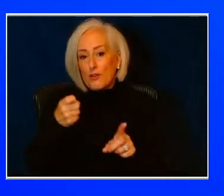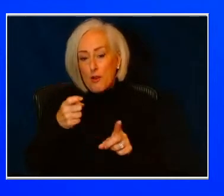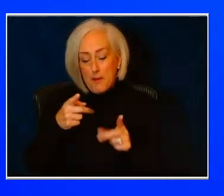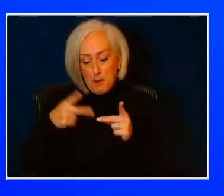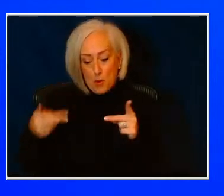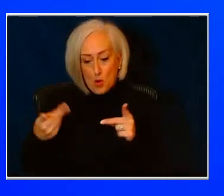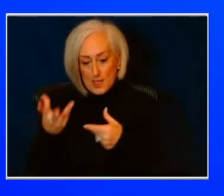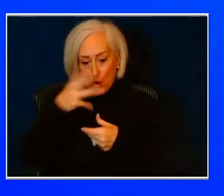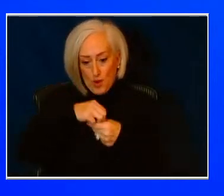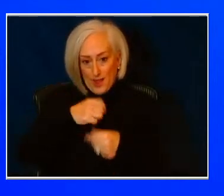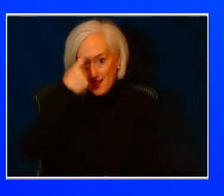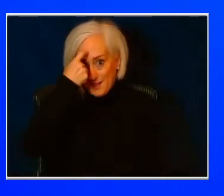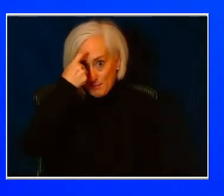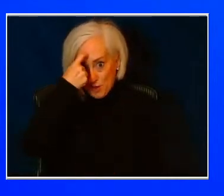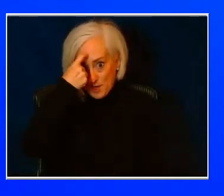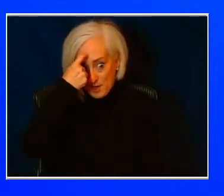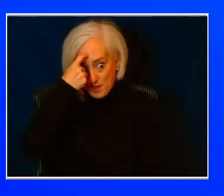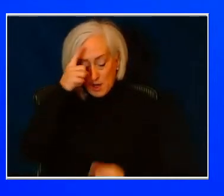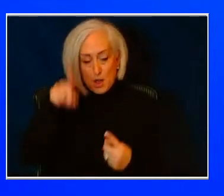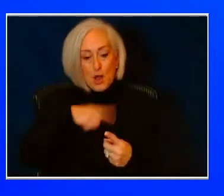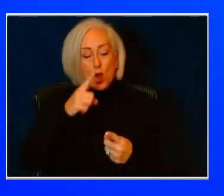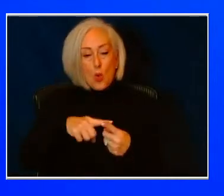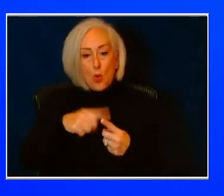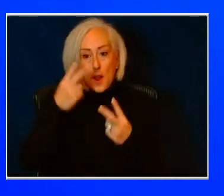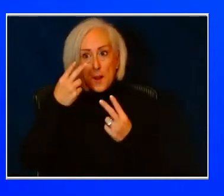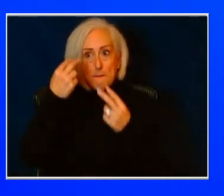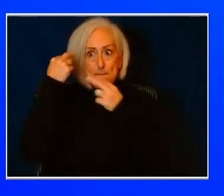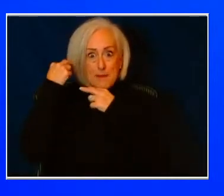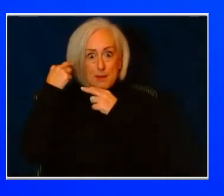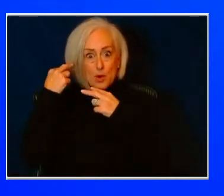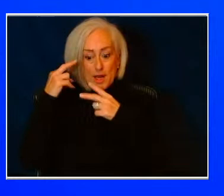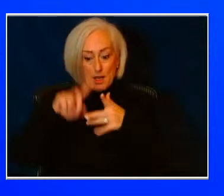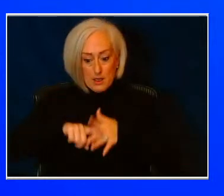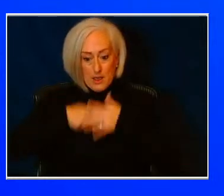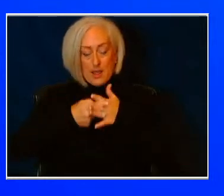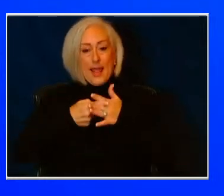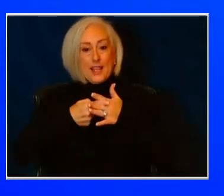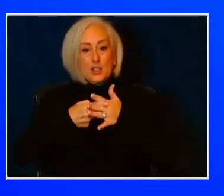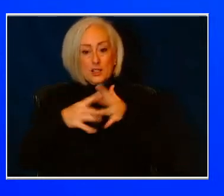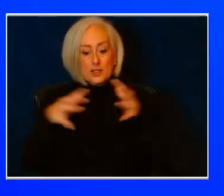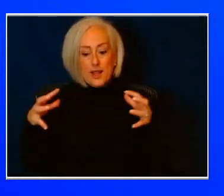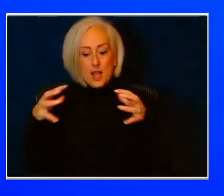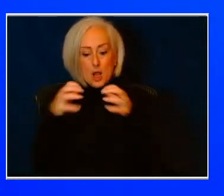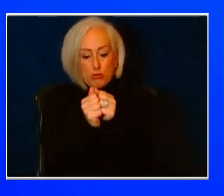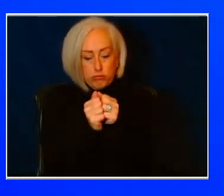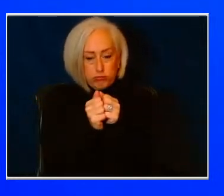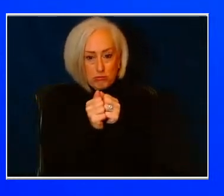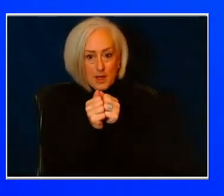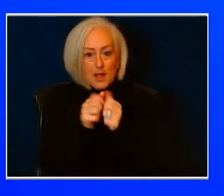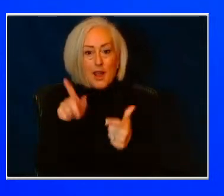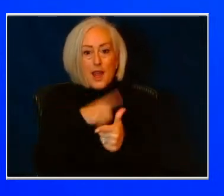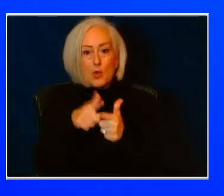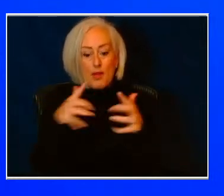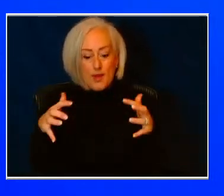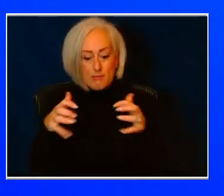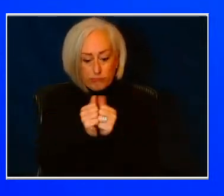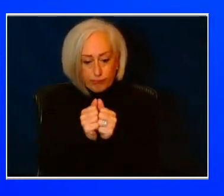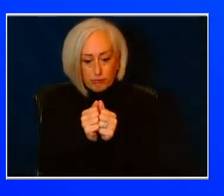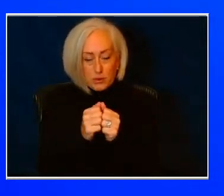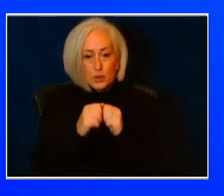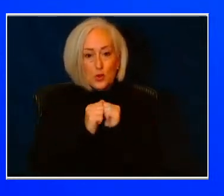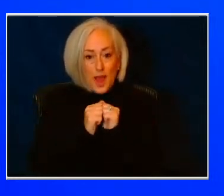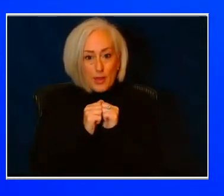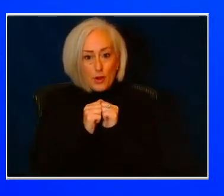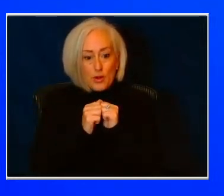them, they clump. And when they clump, they become very stable. And that's how we hold on to the memories. And what